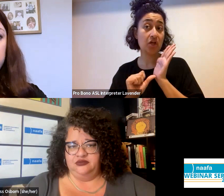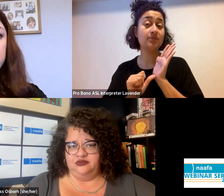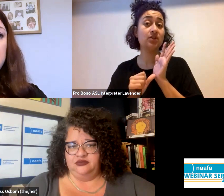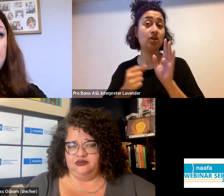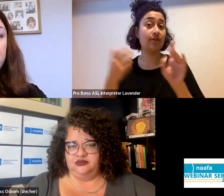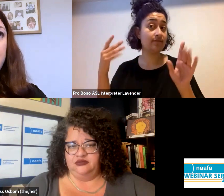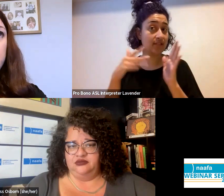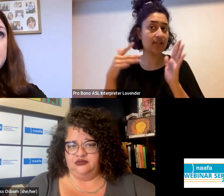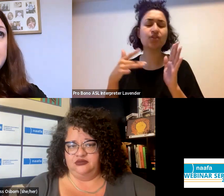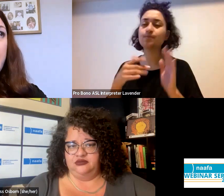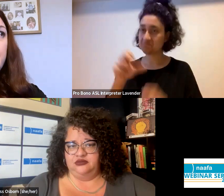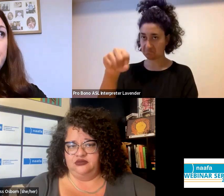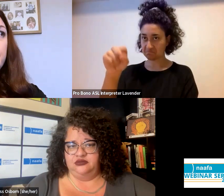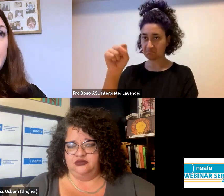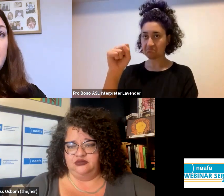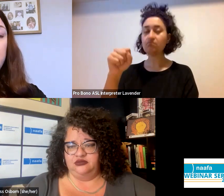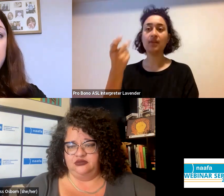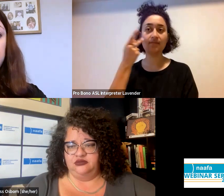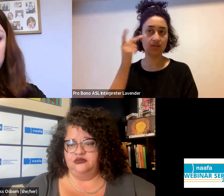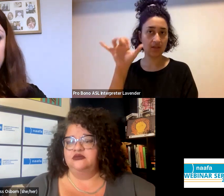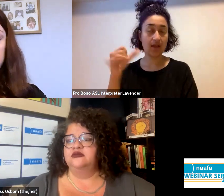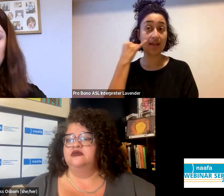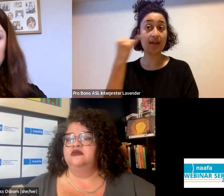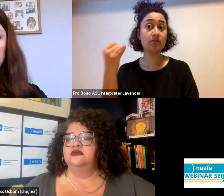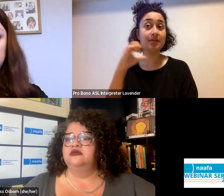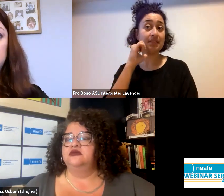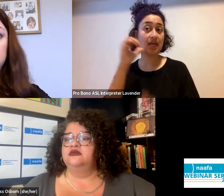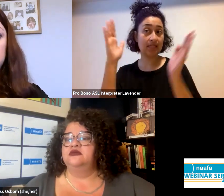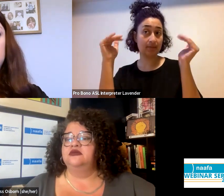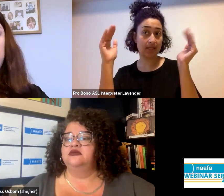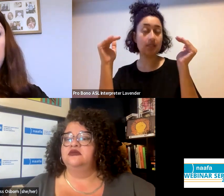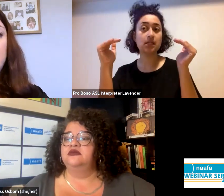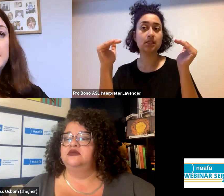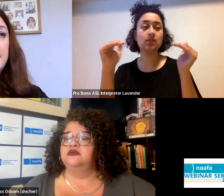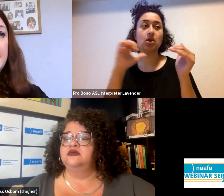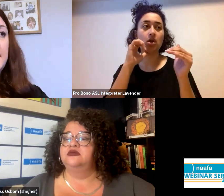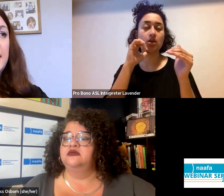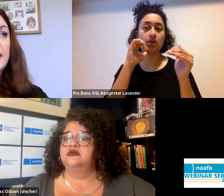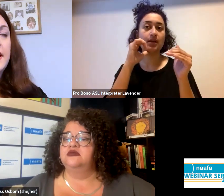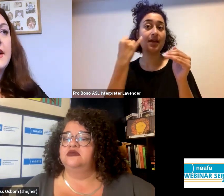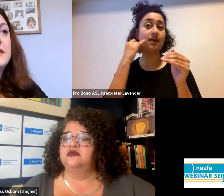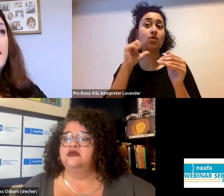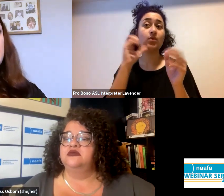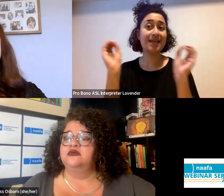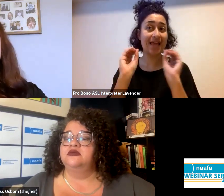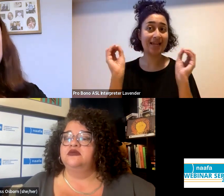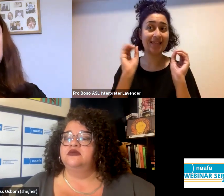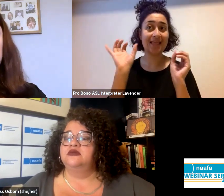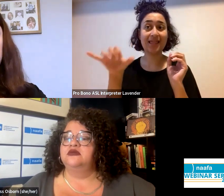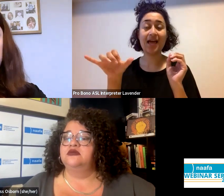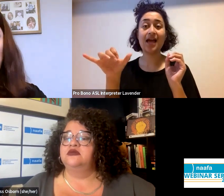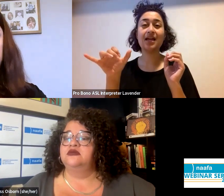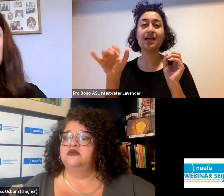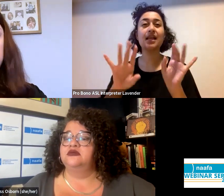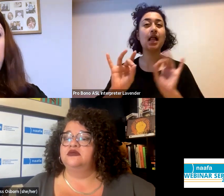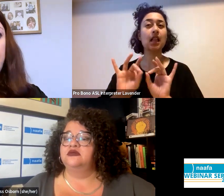yes, especially if it was unexpected. If there wasn't anything that could